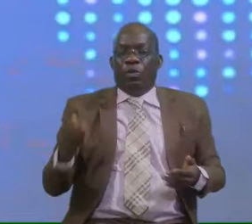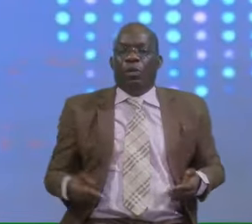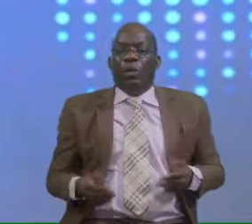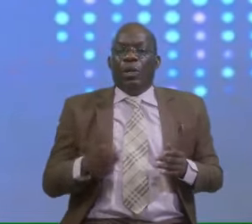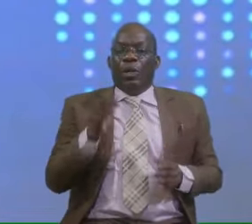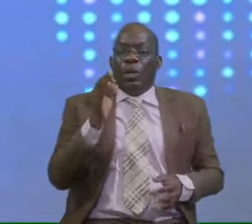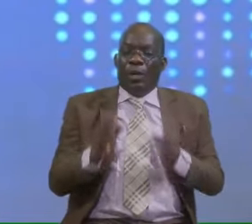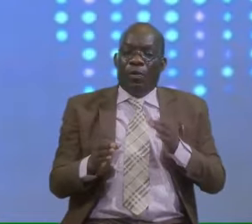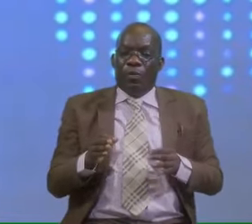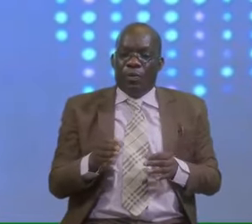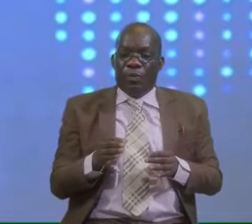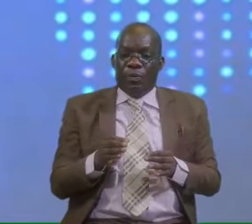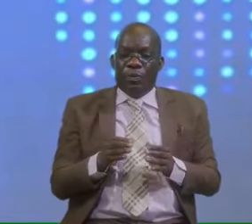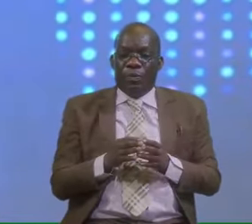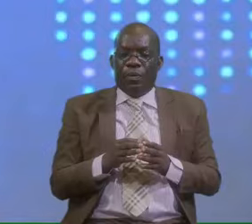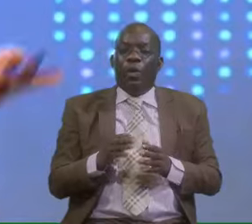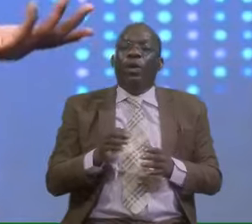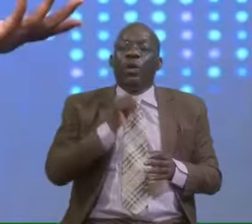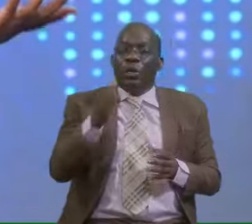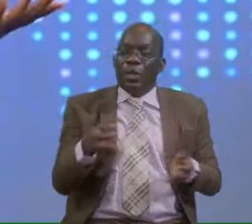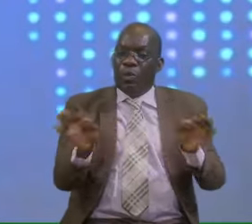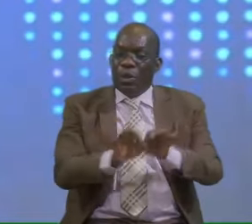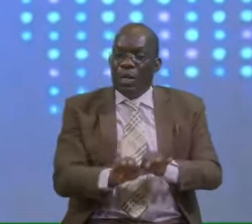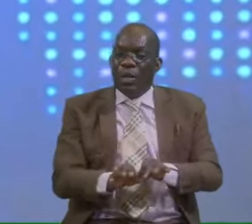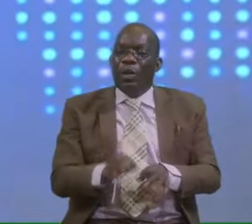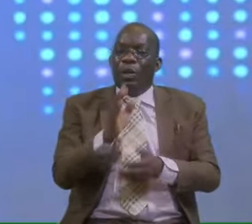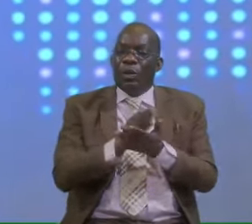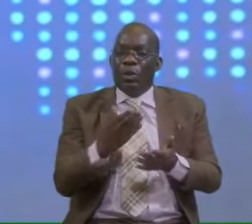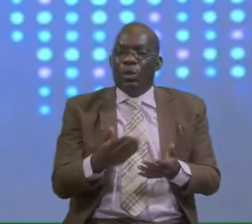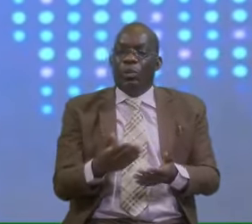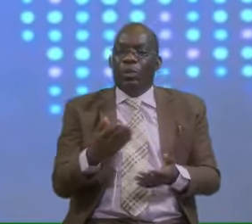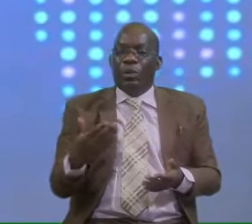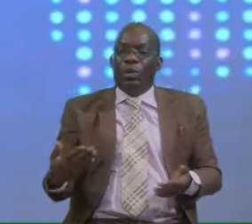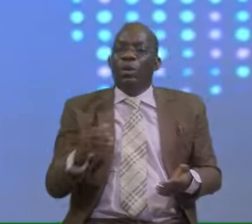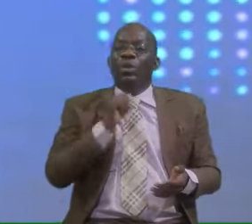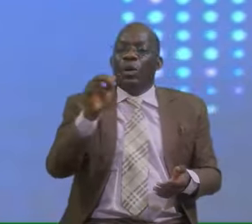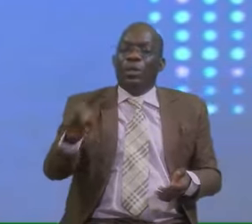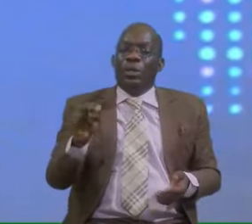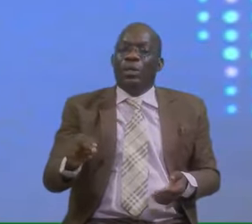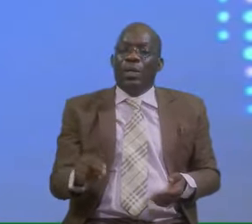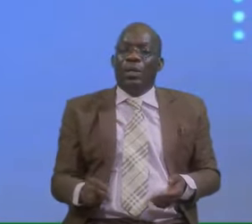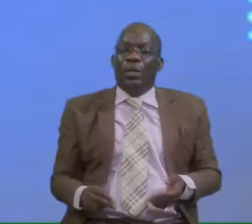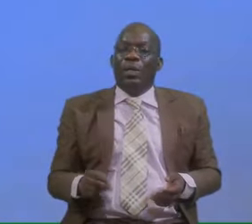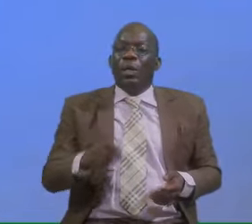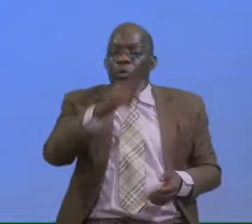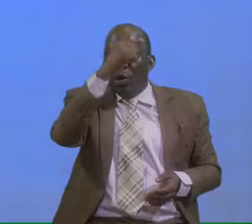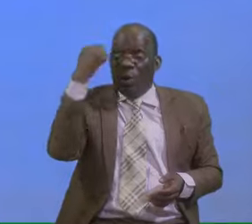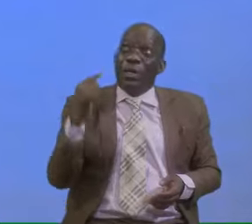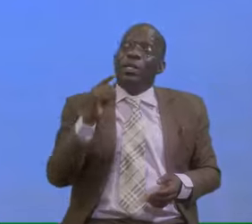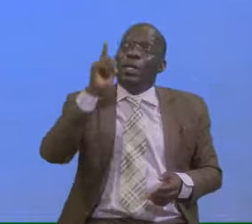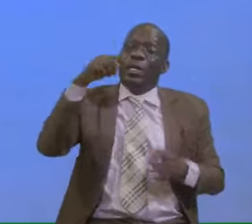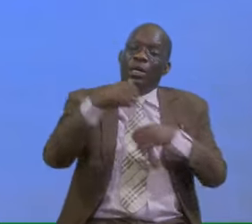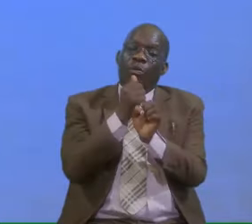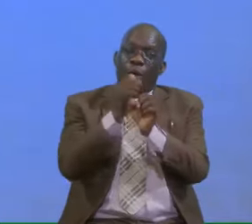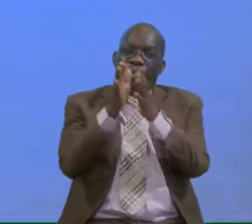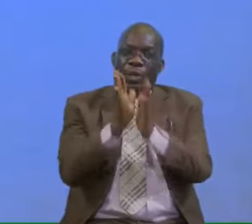doing something unnecessary, something unneedful, because he maketh